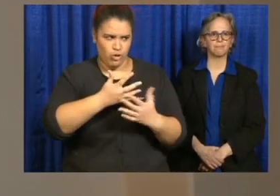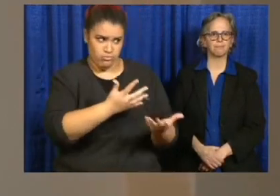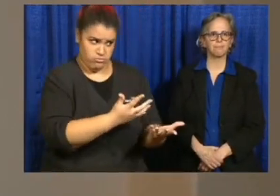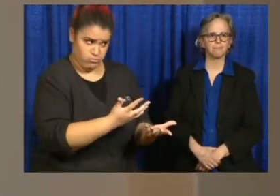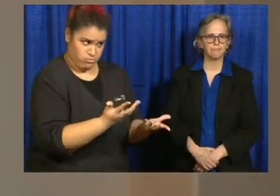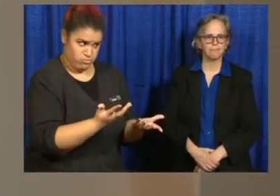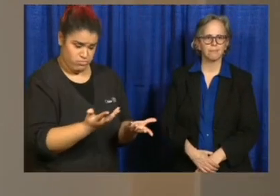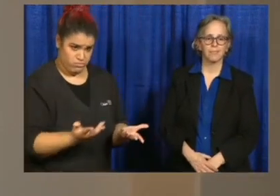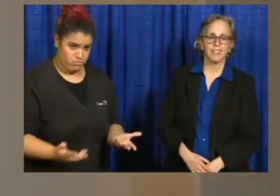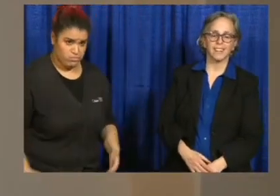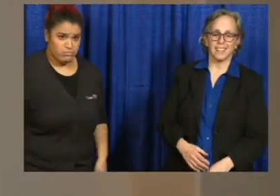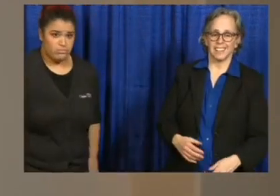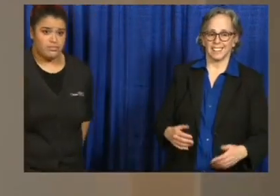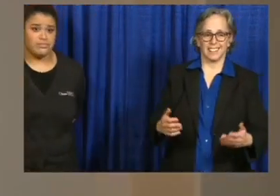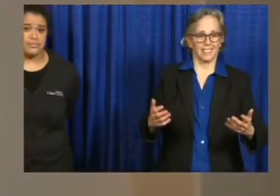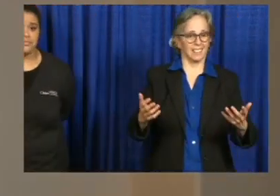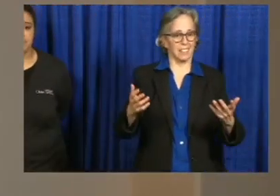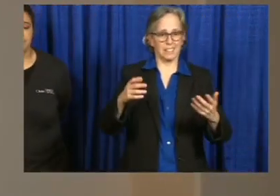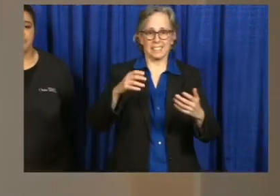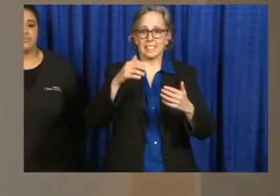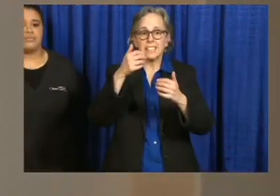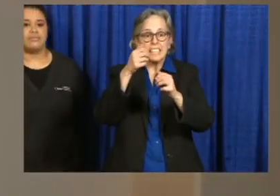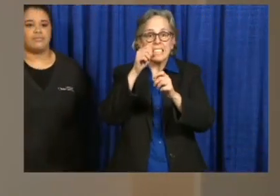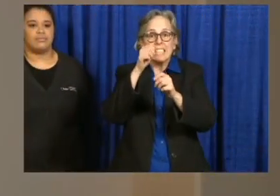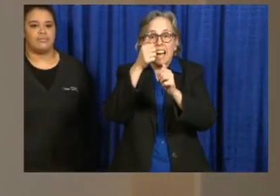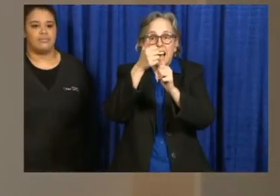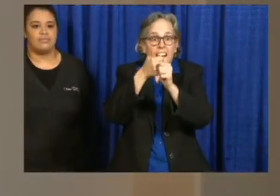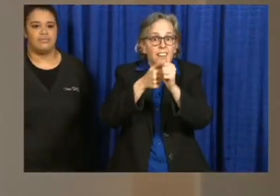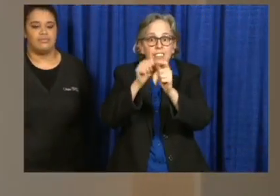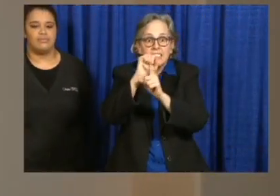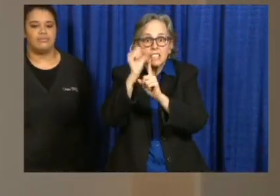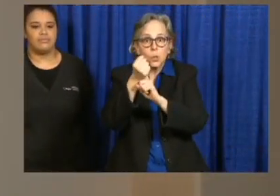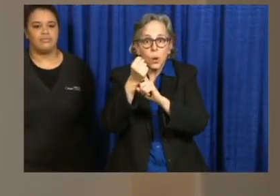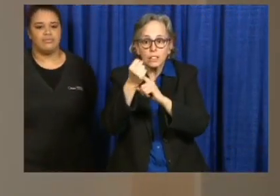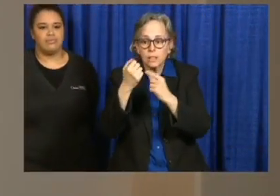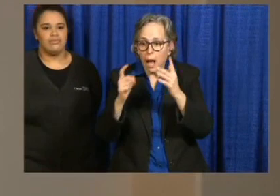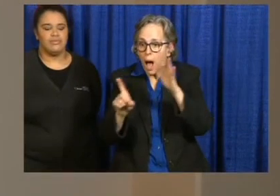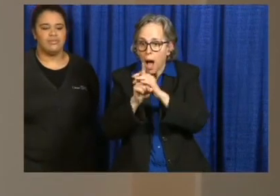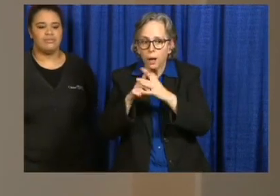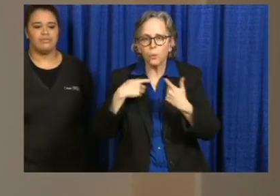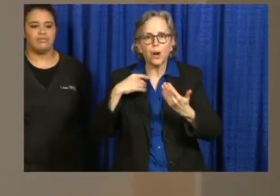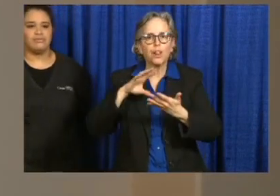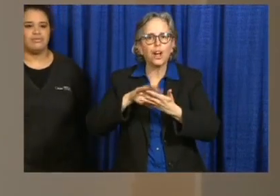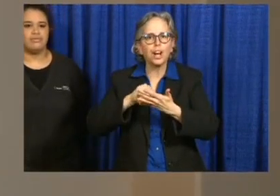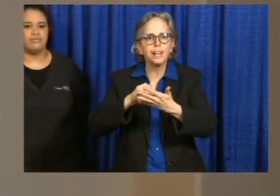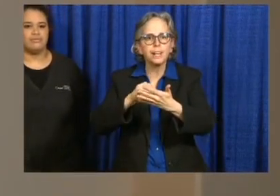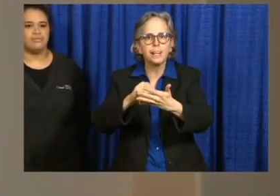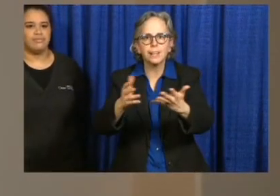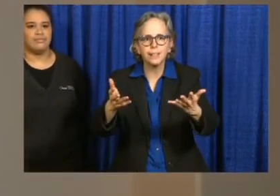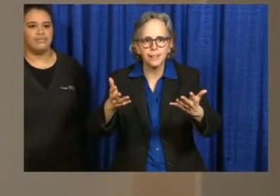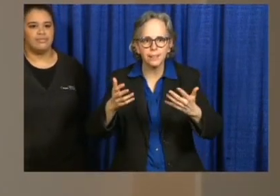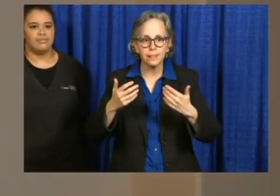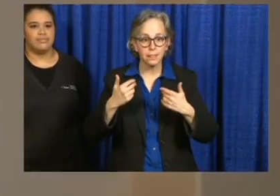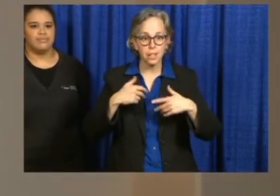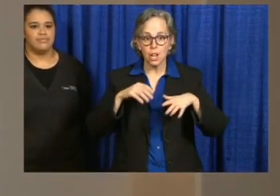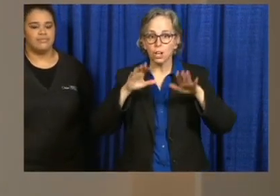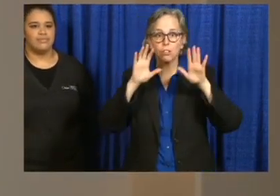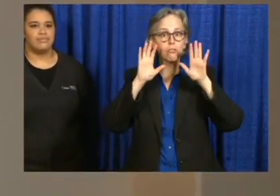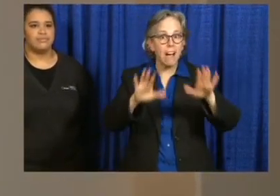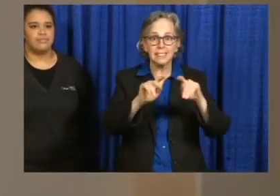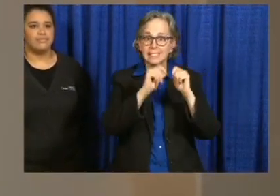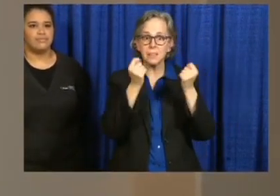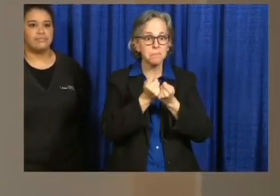We feel like we have a great team. Doesn't mean that there won't be lessons that we learn as we go through this process. But